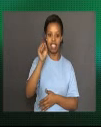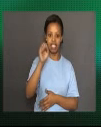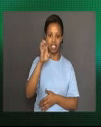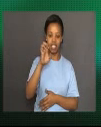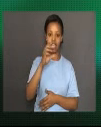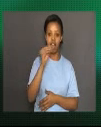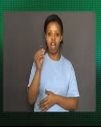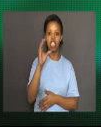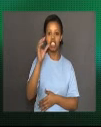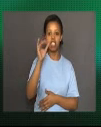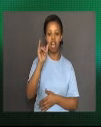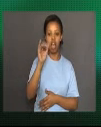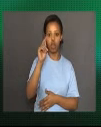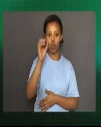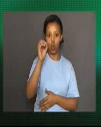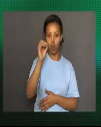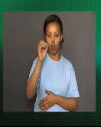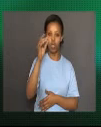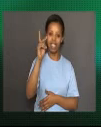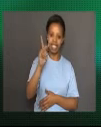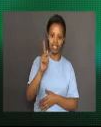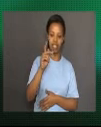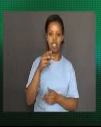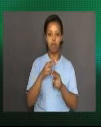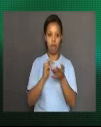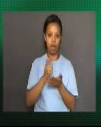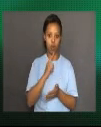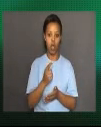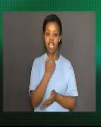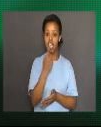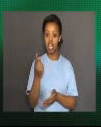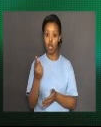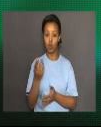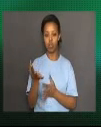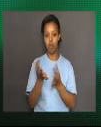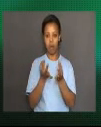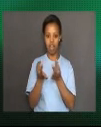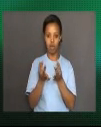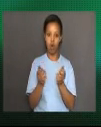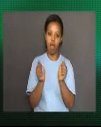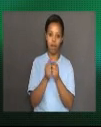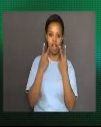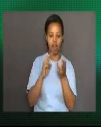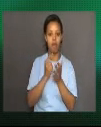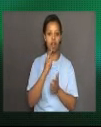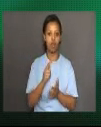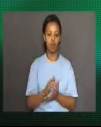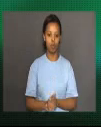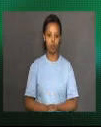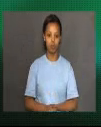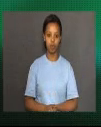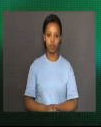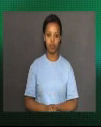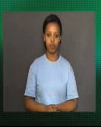cytokinesis. Let us study the details of each stage, one at a time.